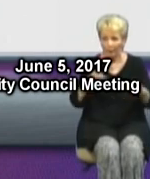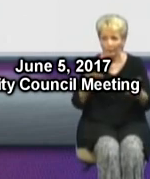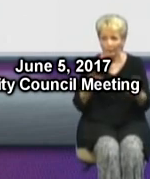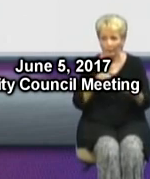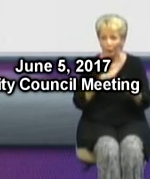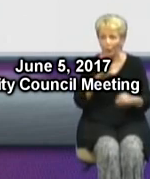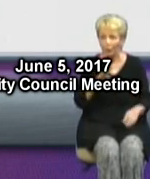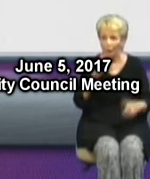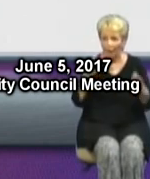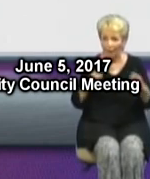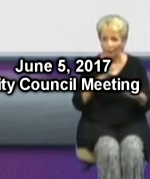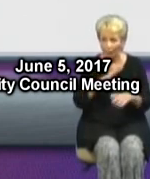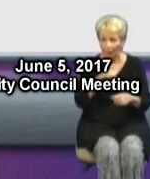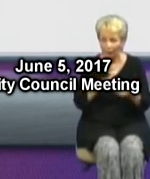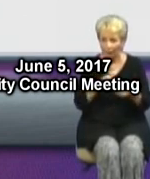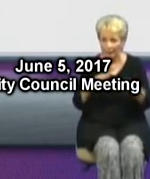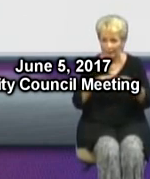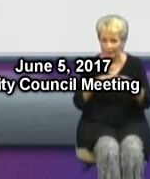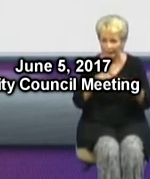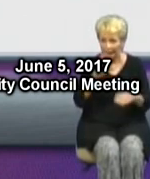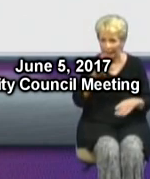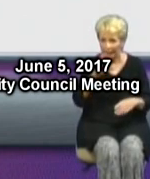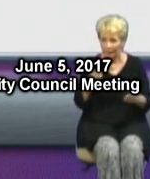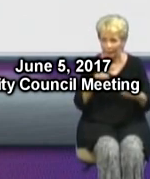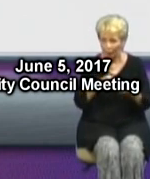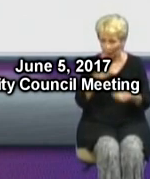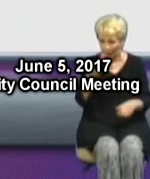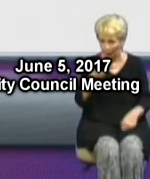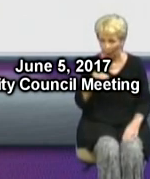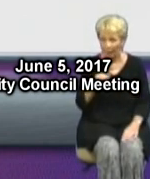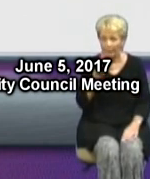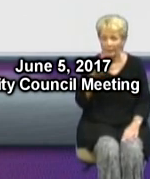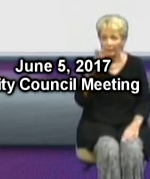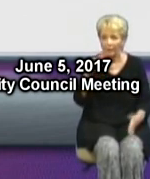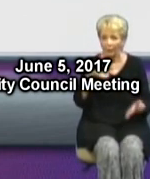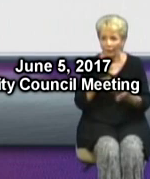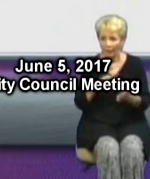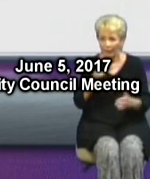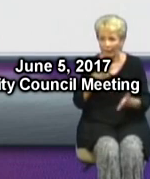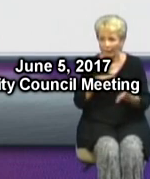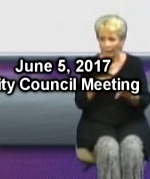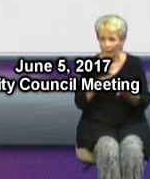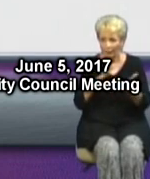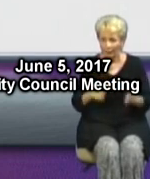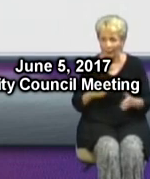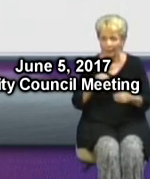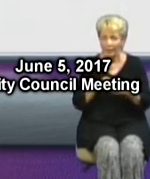County happens within the city limits of Morganton. The 17,000 taxpayers